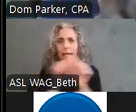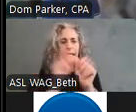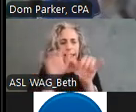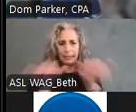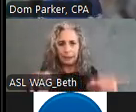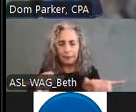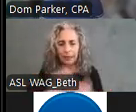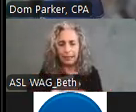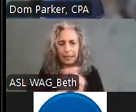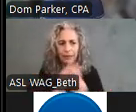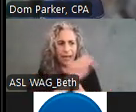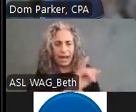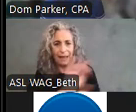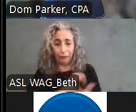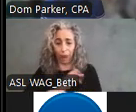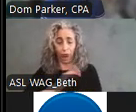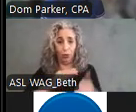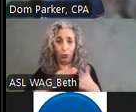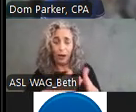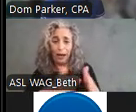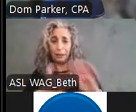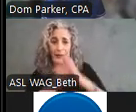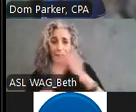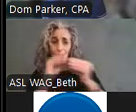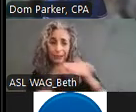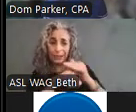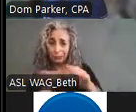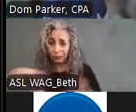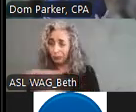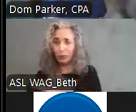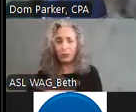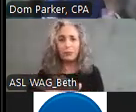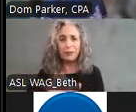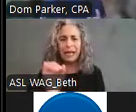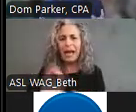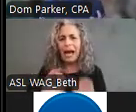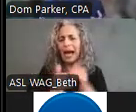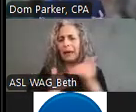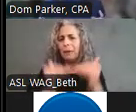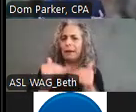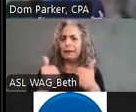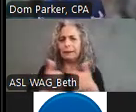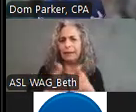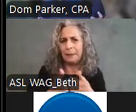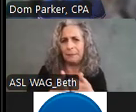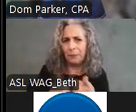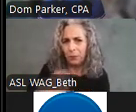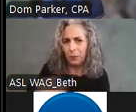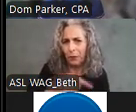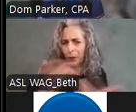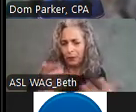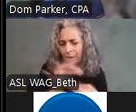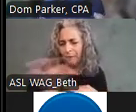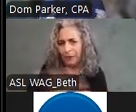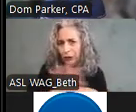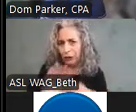AI. These are really cool ways to make things more accessible as well. And how do we balance our game with those? So I guess what I'm trying